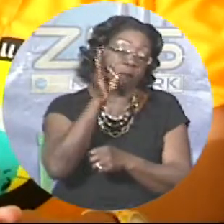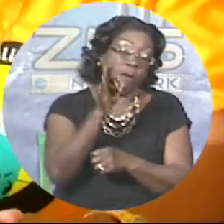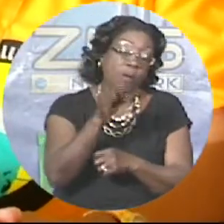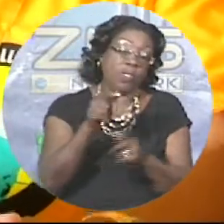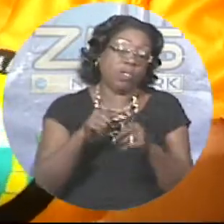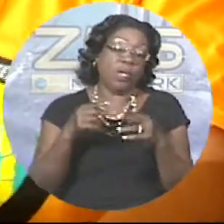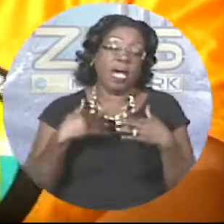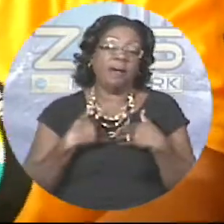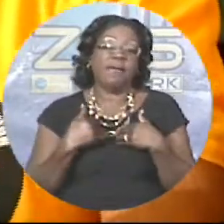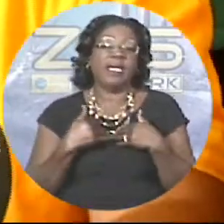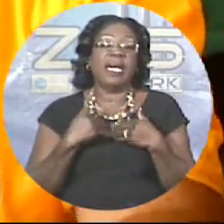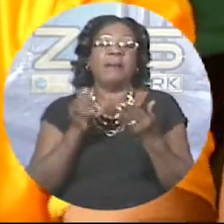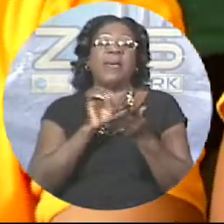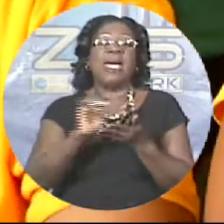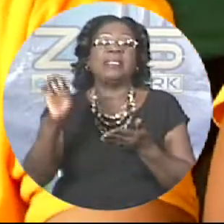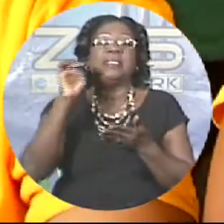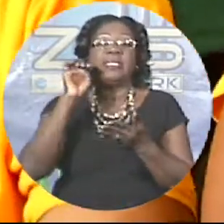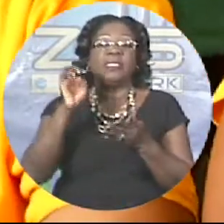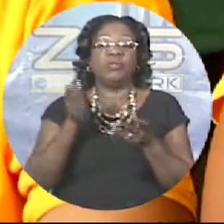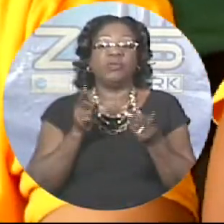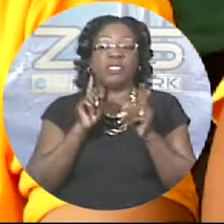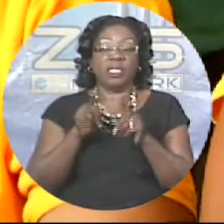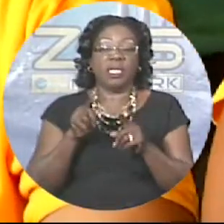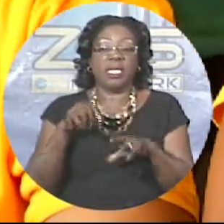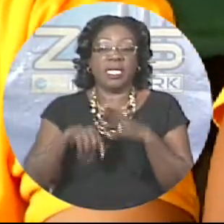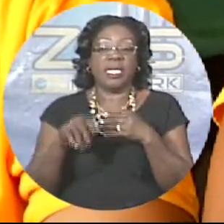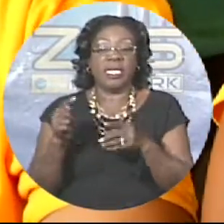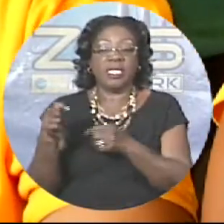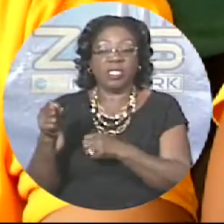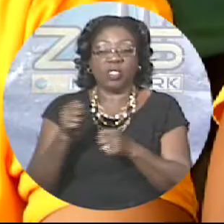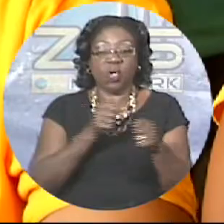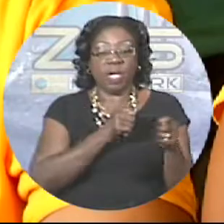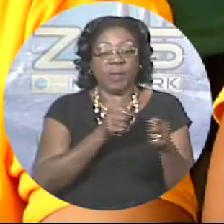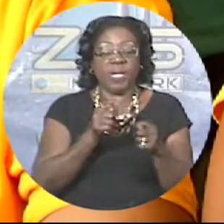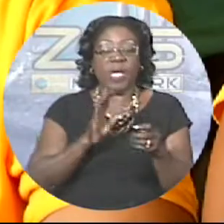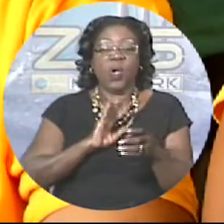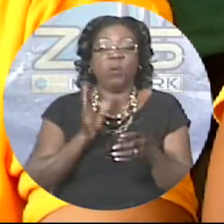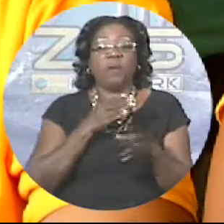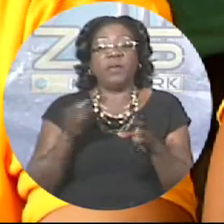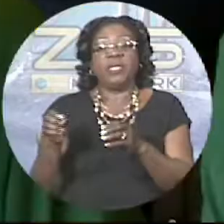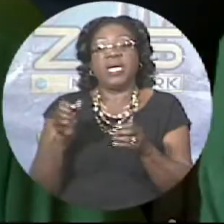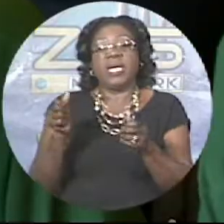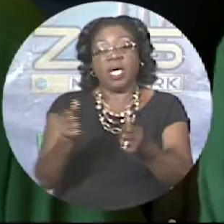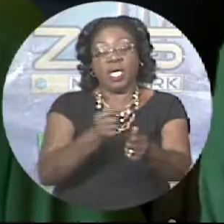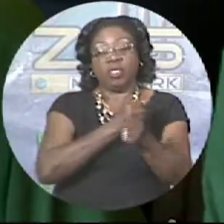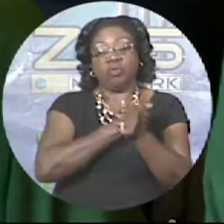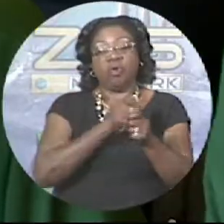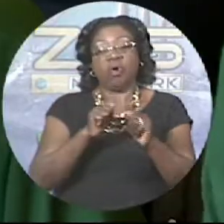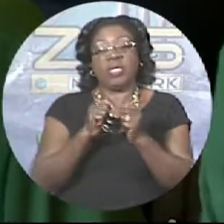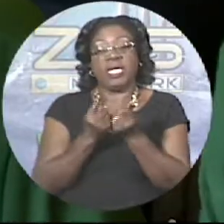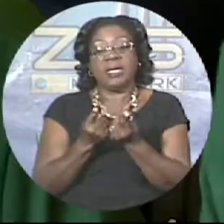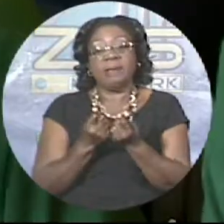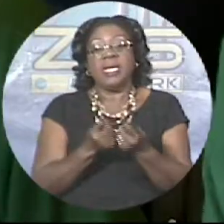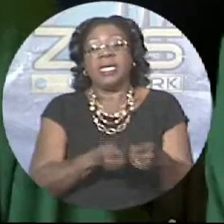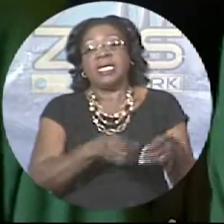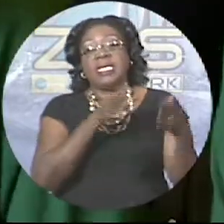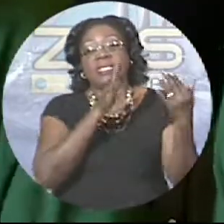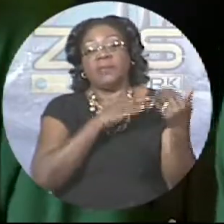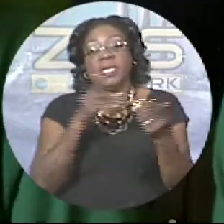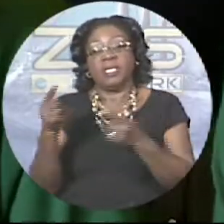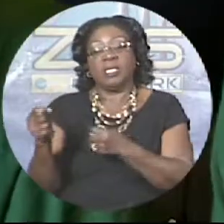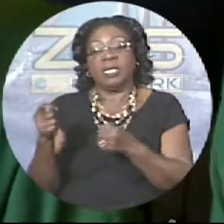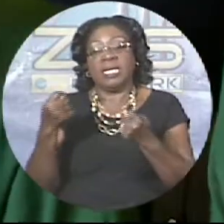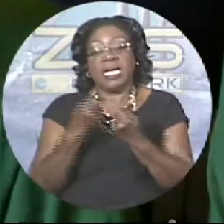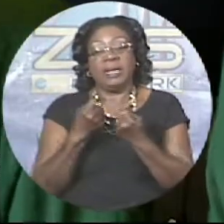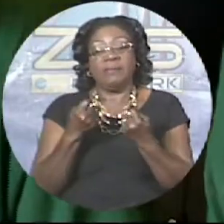We are looking forward to having excellent results inside this tournament. We believe that we've put together a strong team. I expect the tournament to be a tough